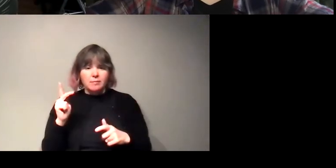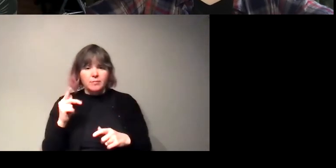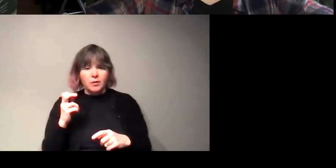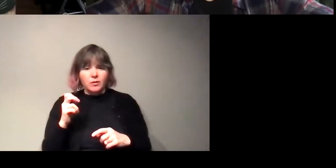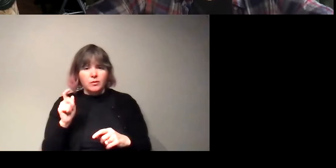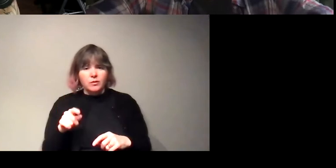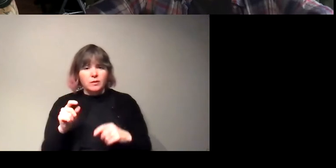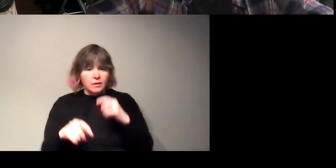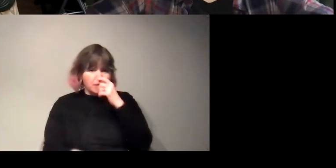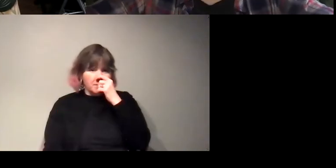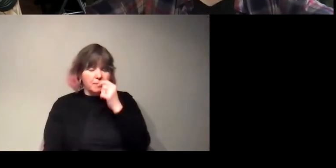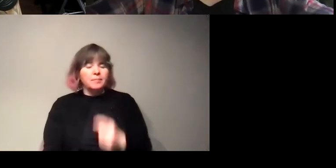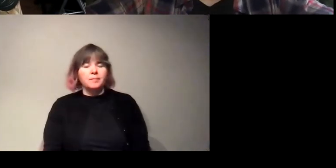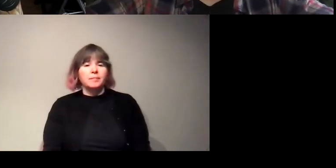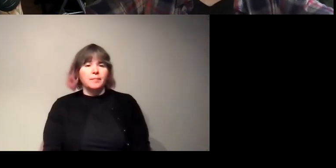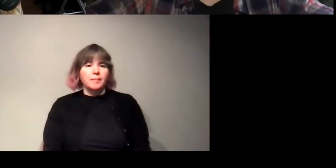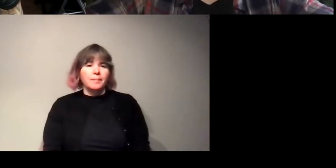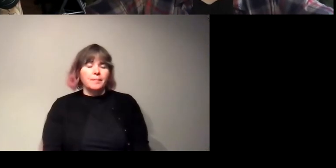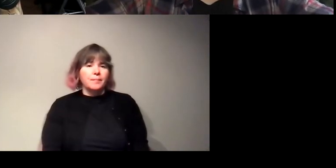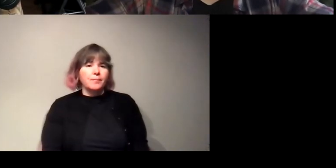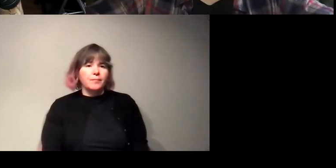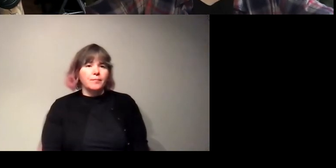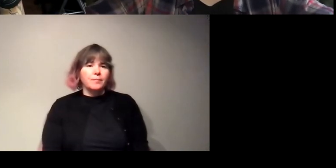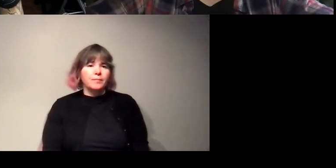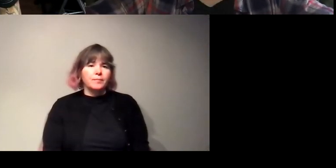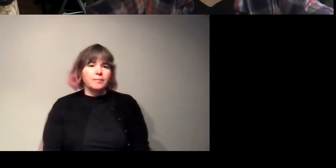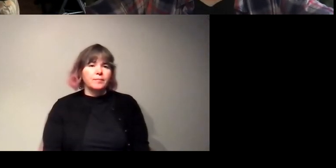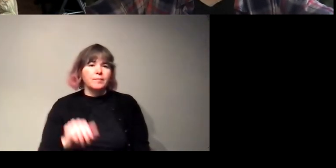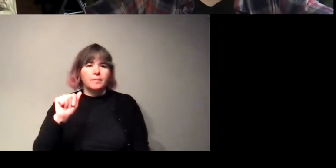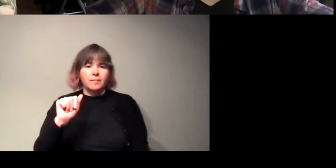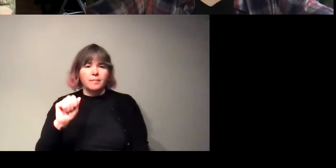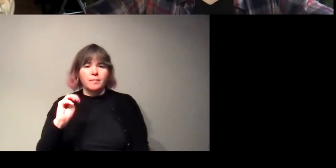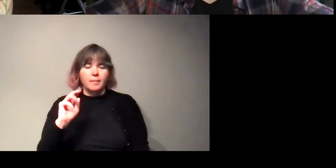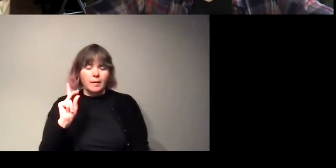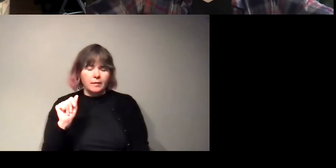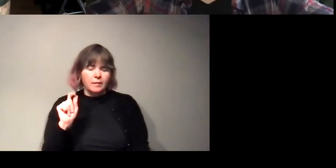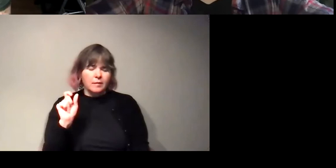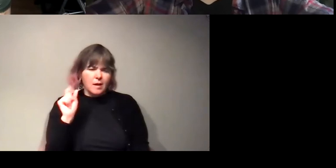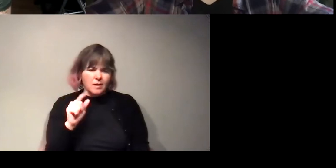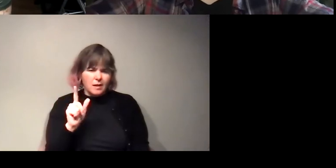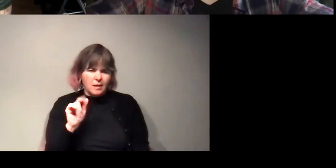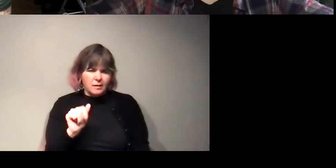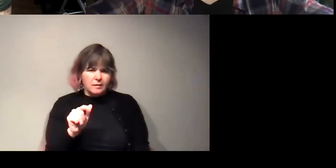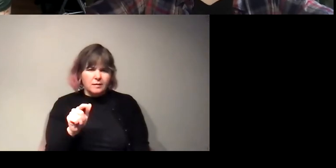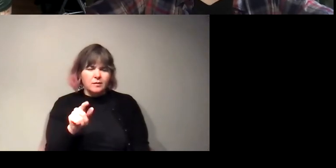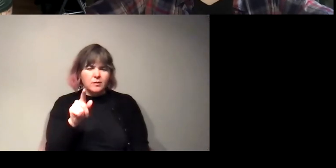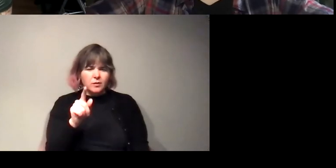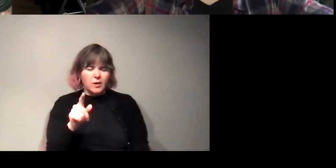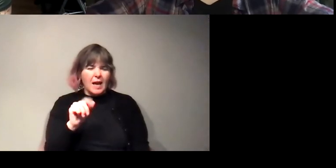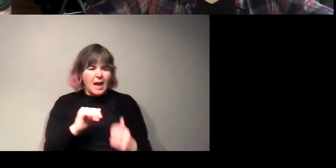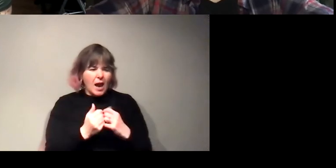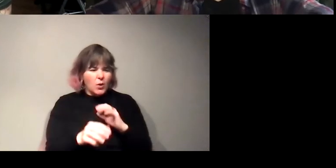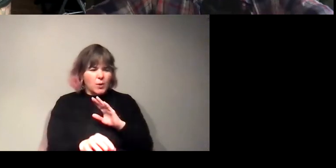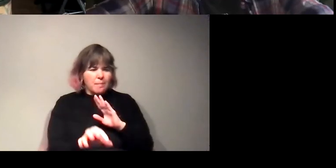Kanza. Awesome. The next question is from Amanda Marquis. Liz, how do you identify stories that you want to tell? Do